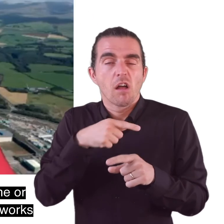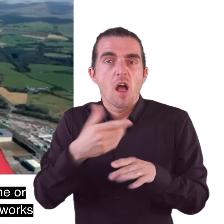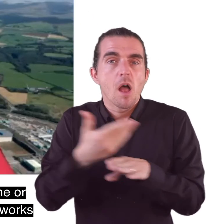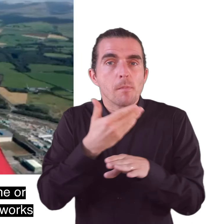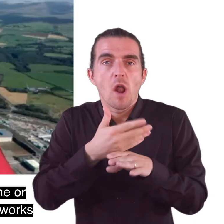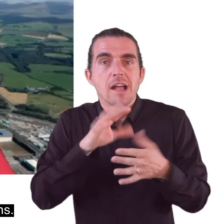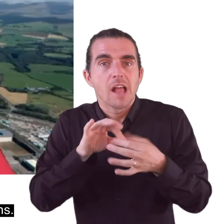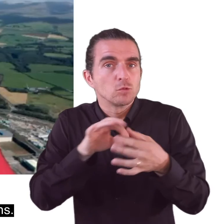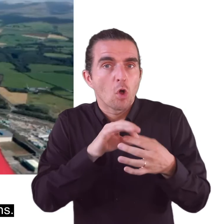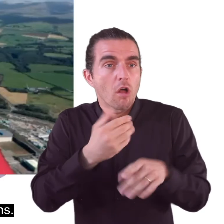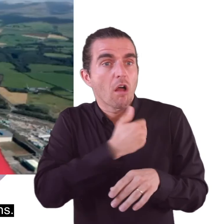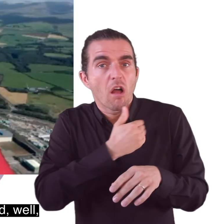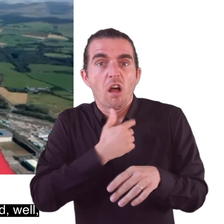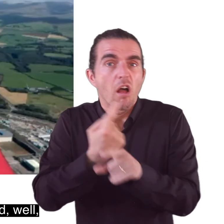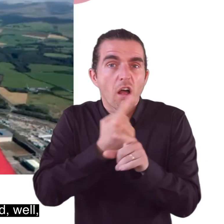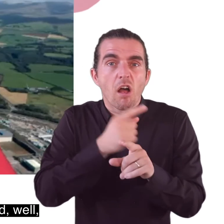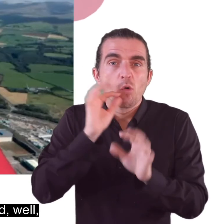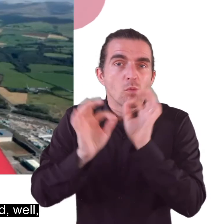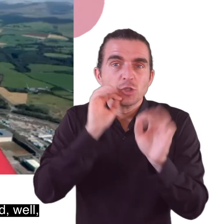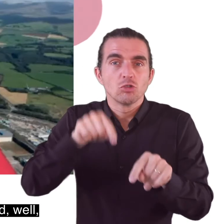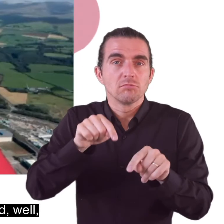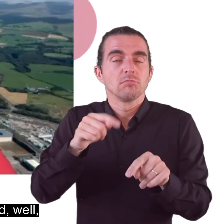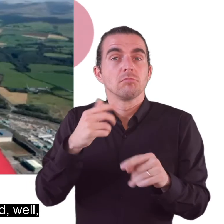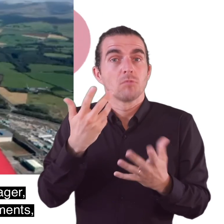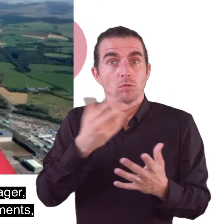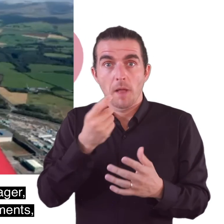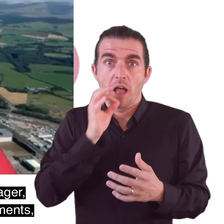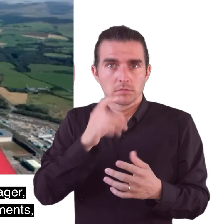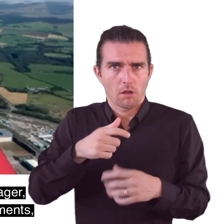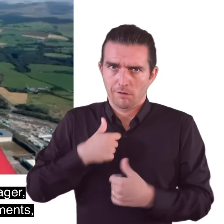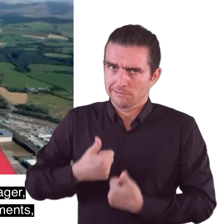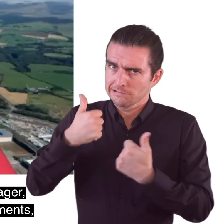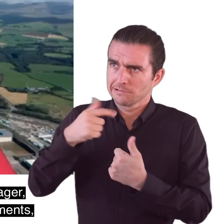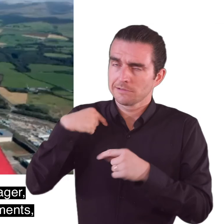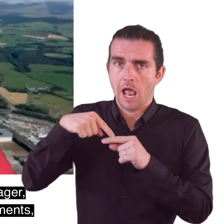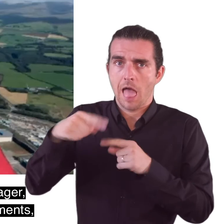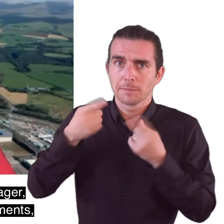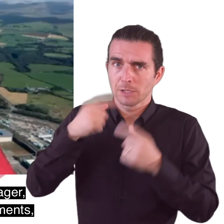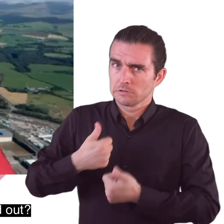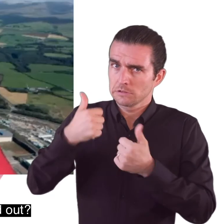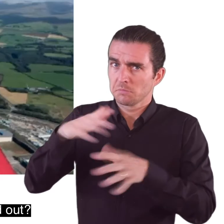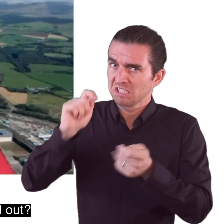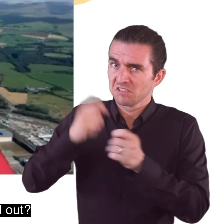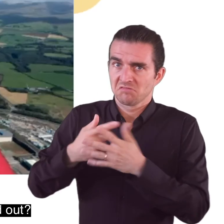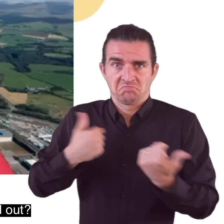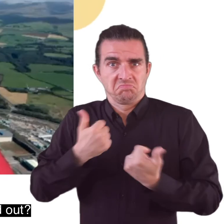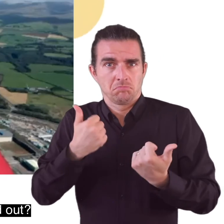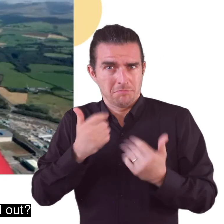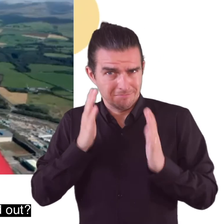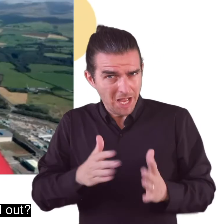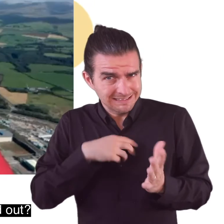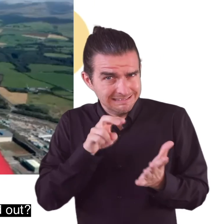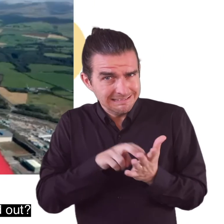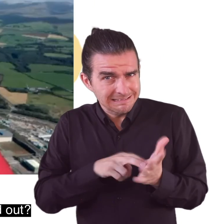our employee networks and ask those questions. And some people have said, well, I've got a good line manager. They already make adjustments. Do I need a